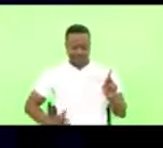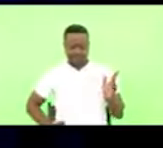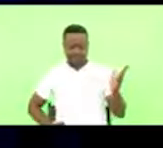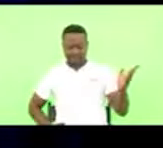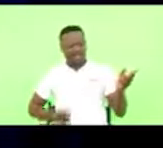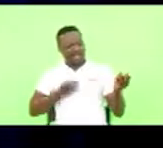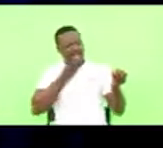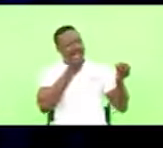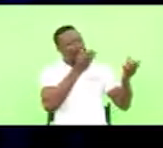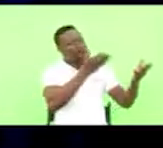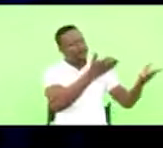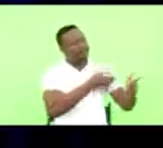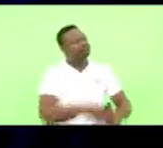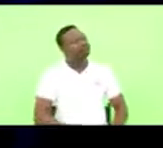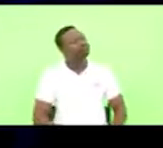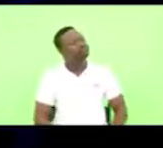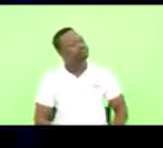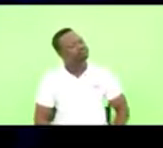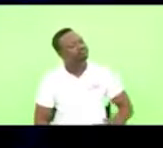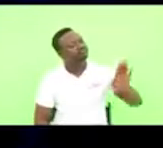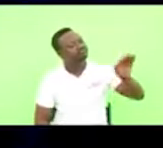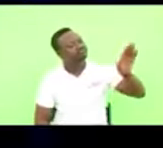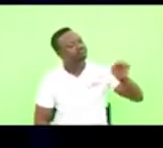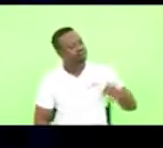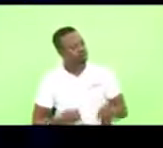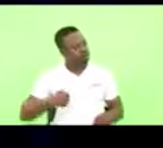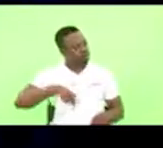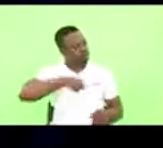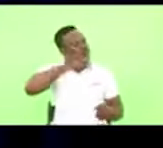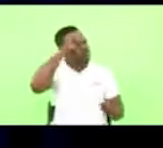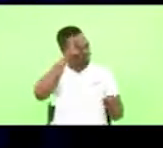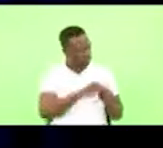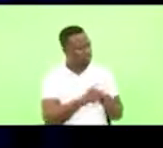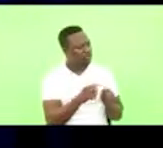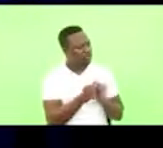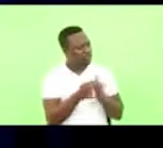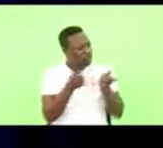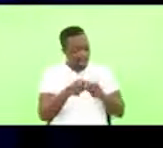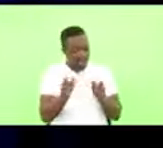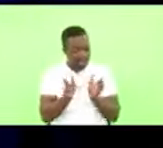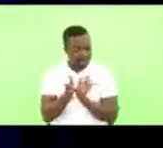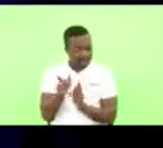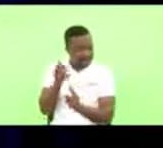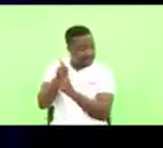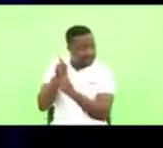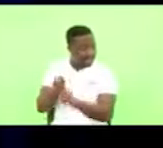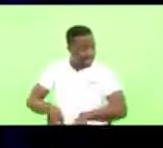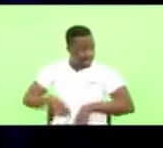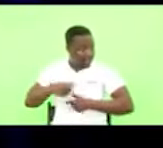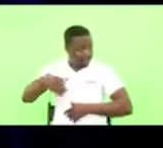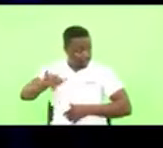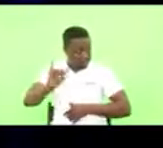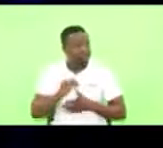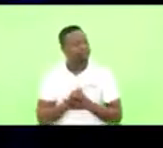Sir, they said, we remember that while he was still alive,